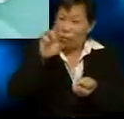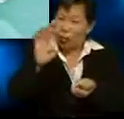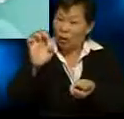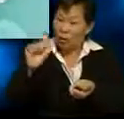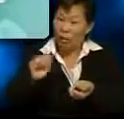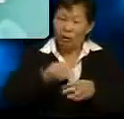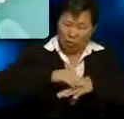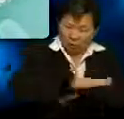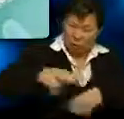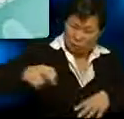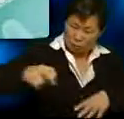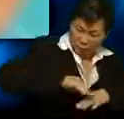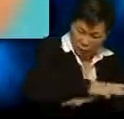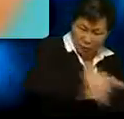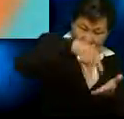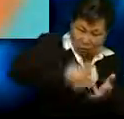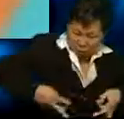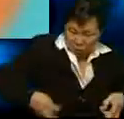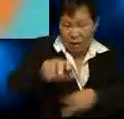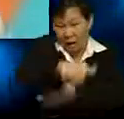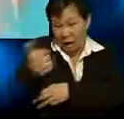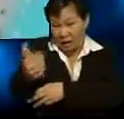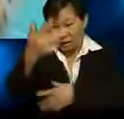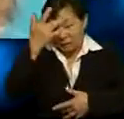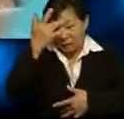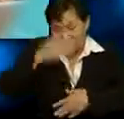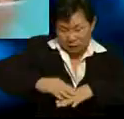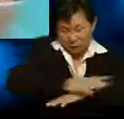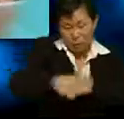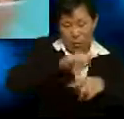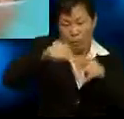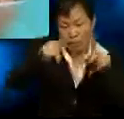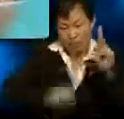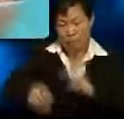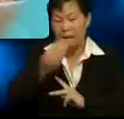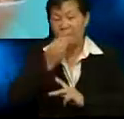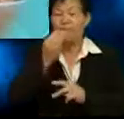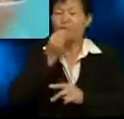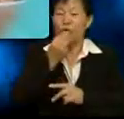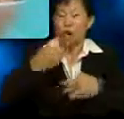bacterium can spread this way. Other diseases spread when people eat food